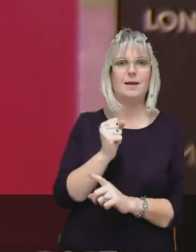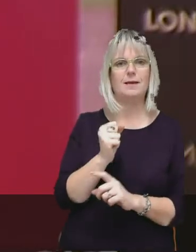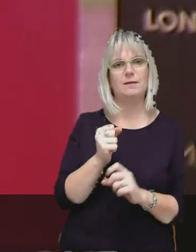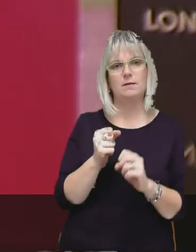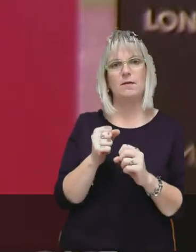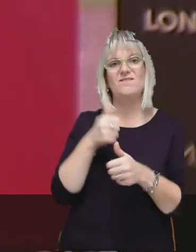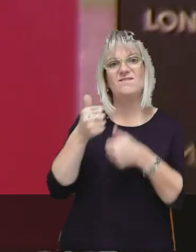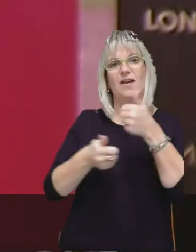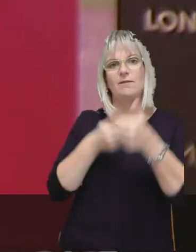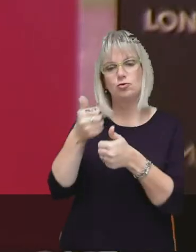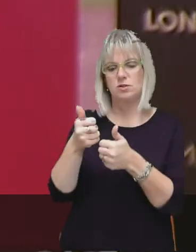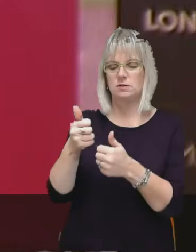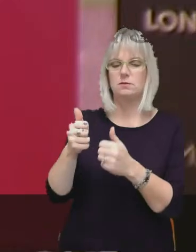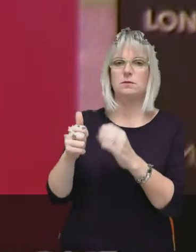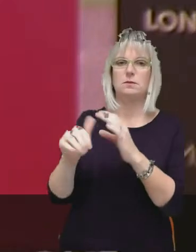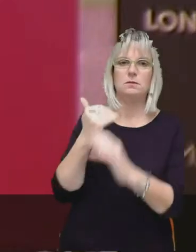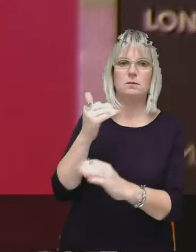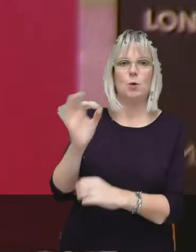Can I welcome